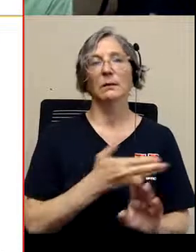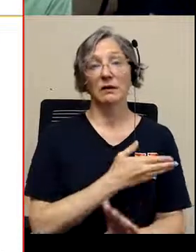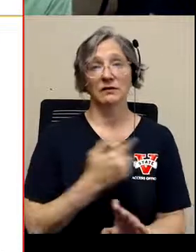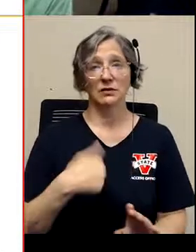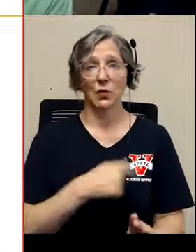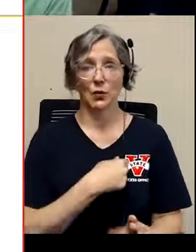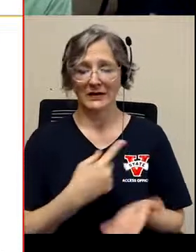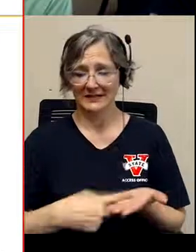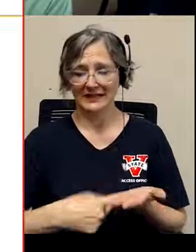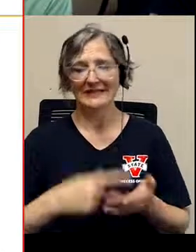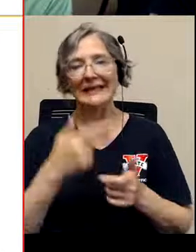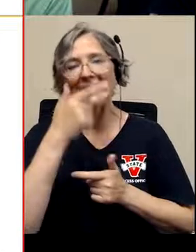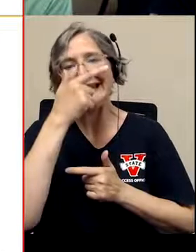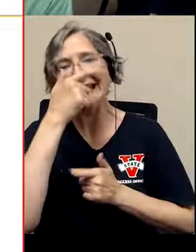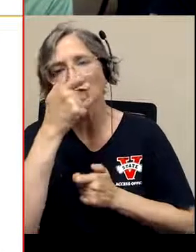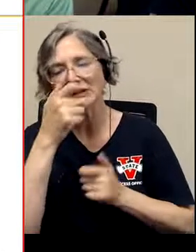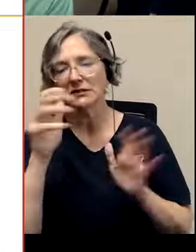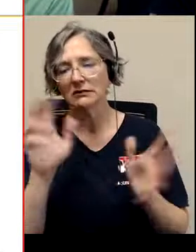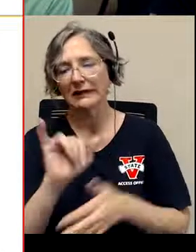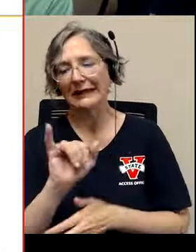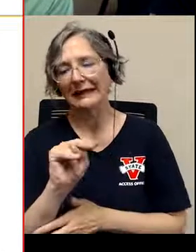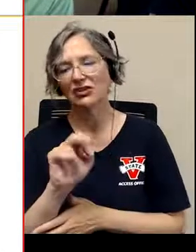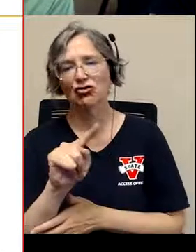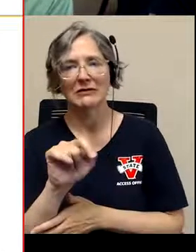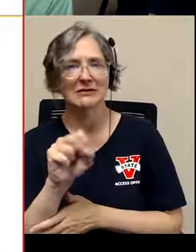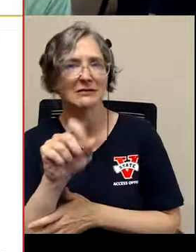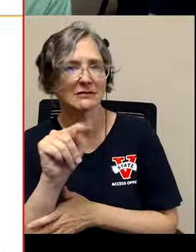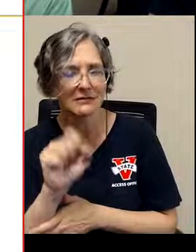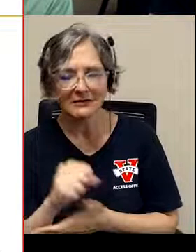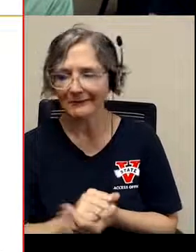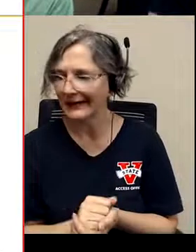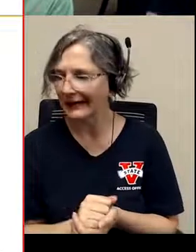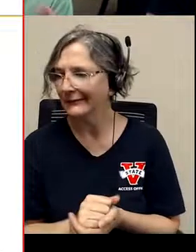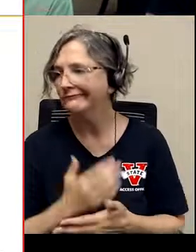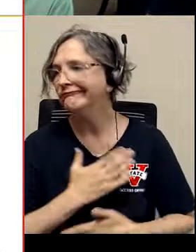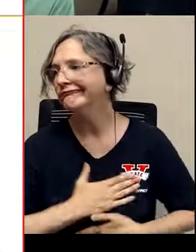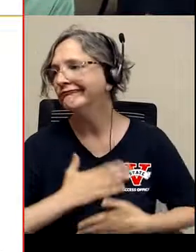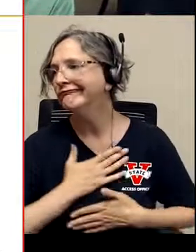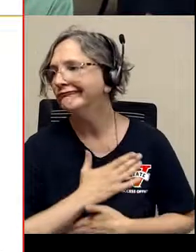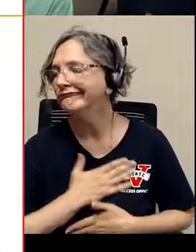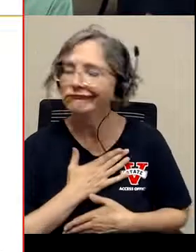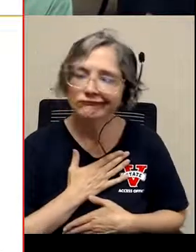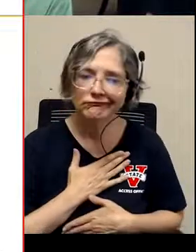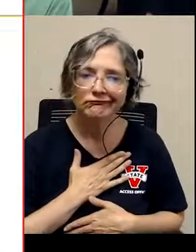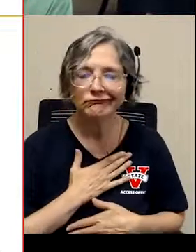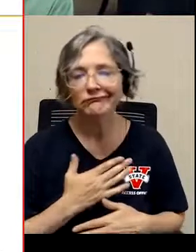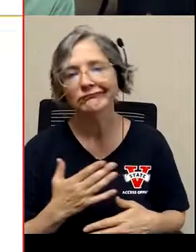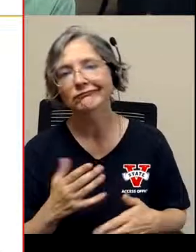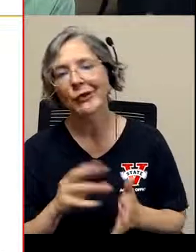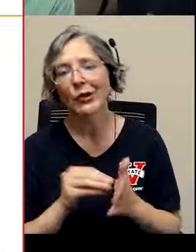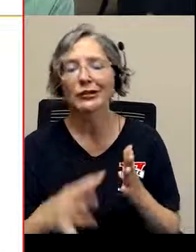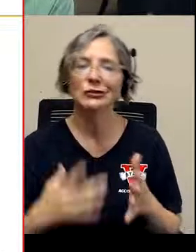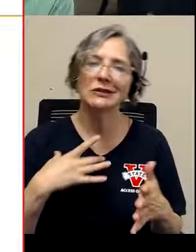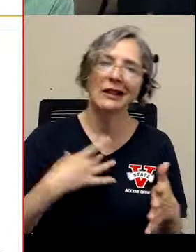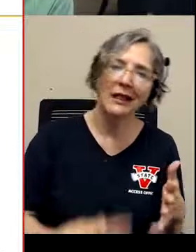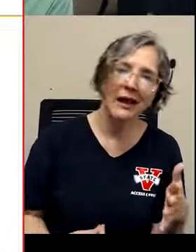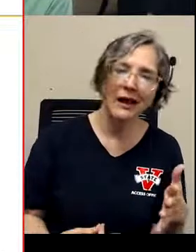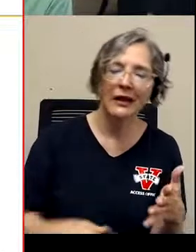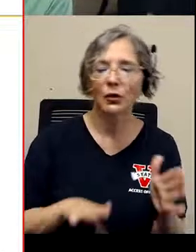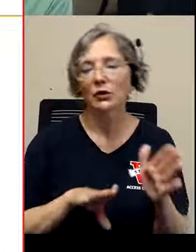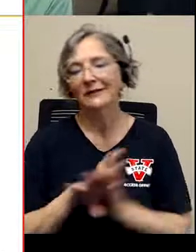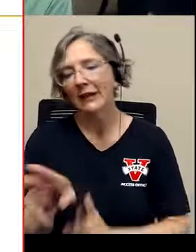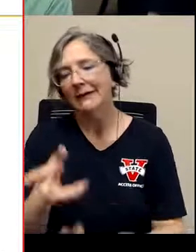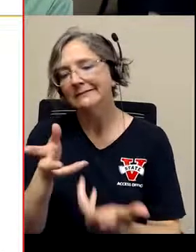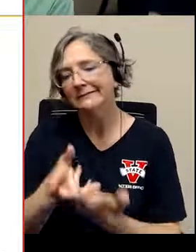at interest, we were sort of looking at, you know, hobbies or what students like or what was developmentally